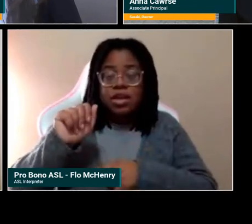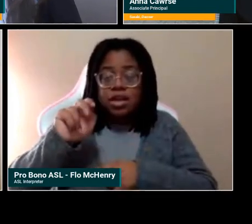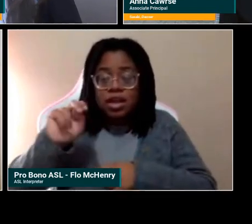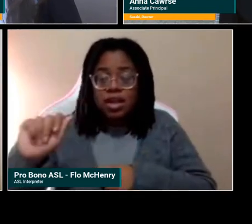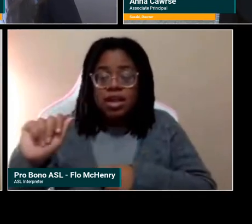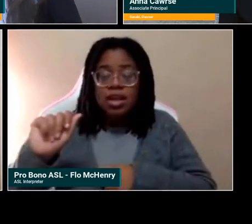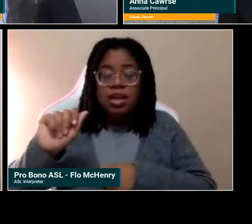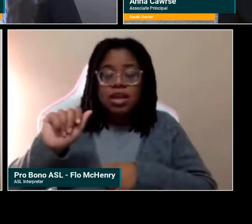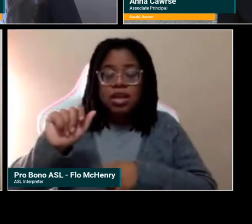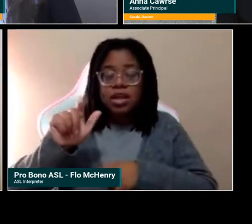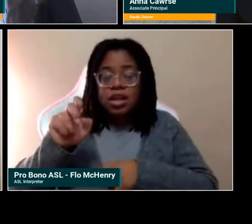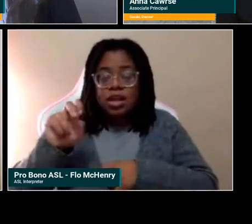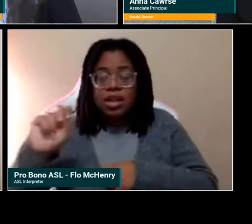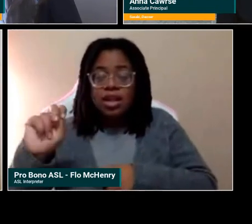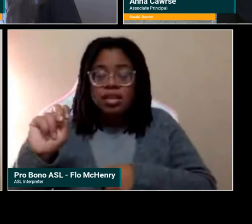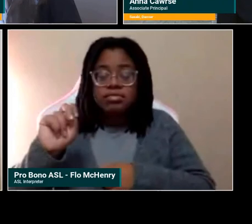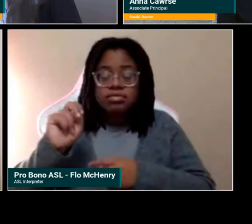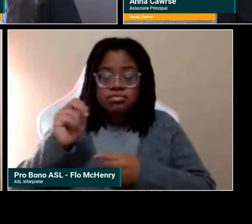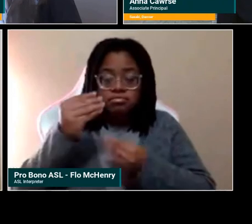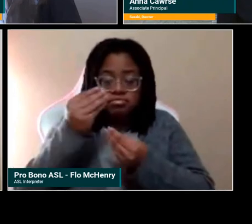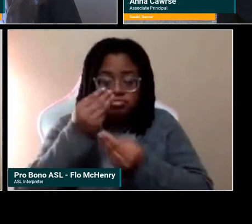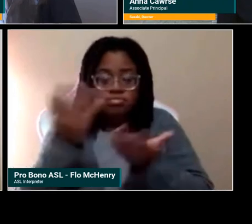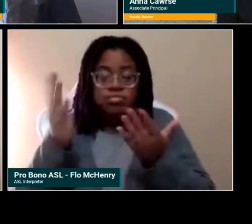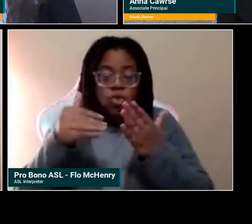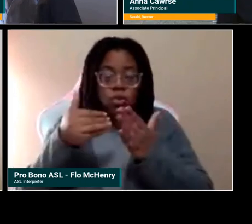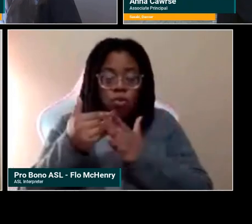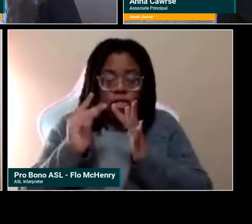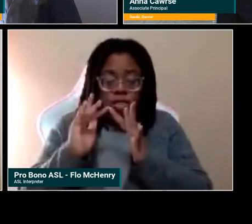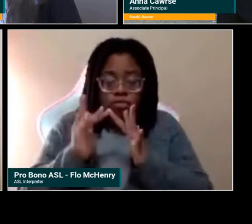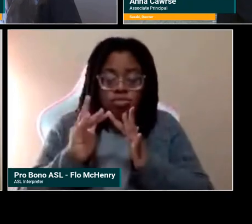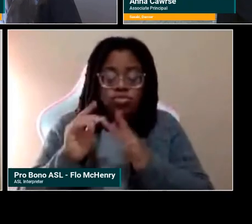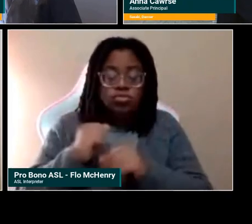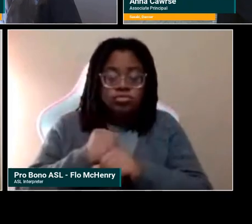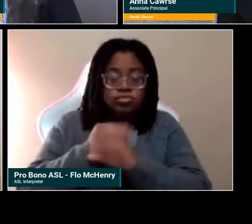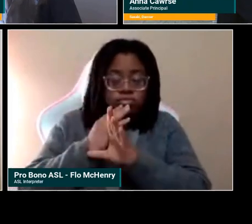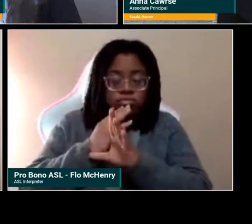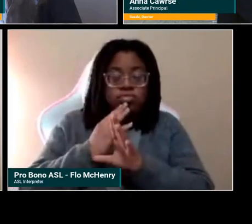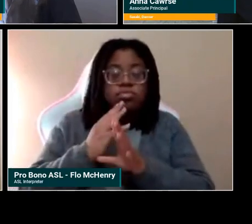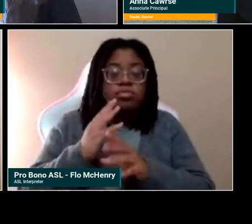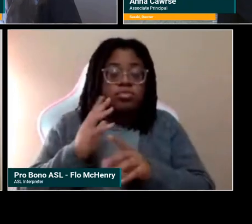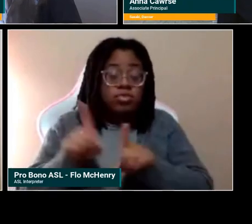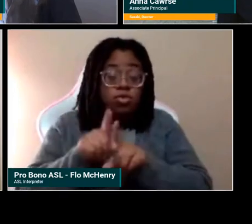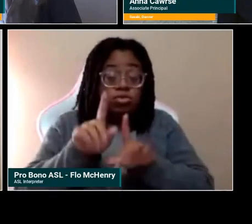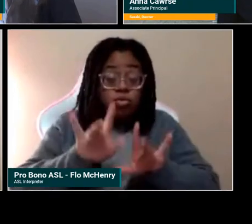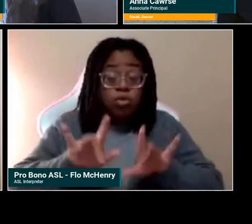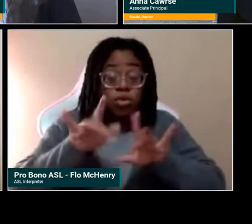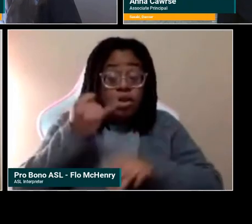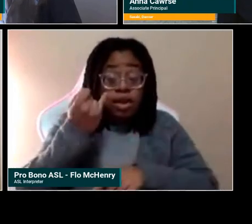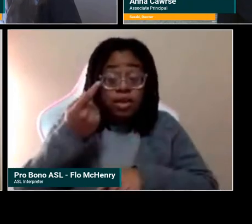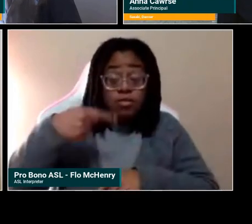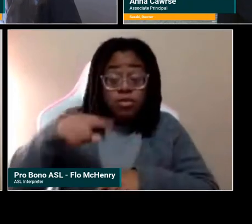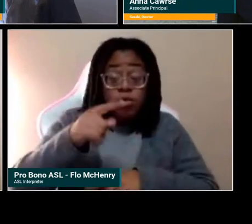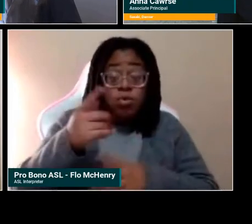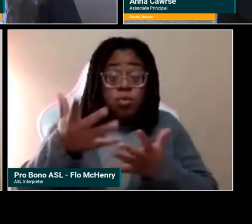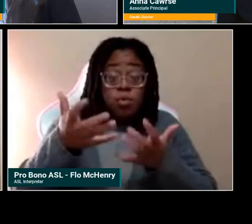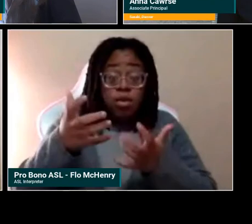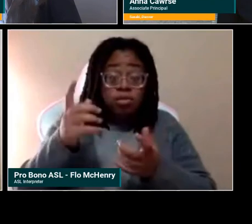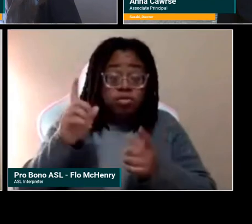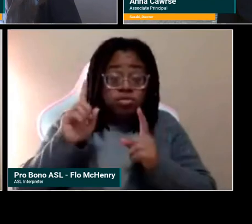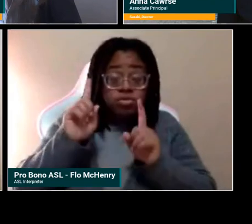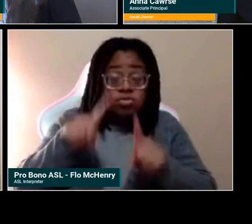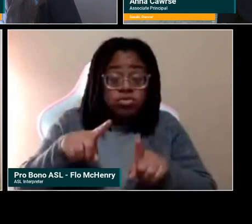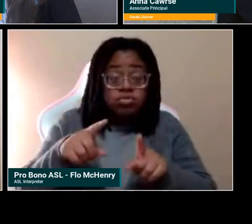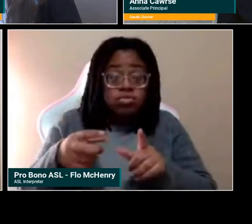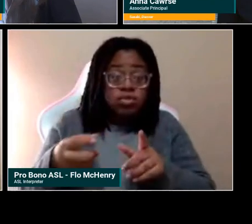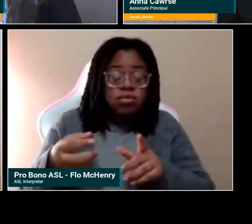quick note that this session, along with all the other virtual content, is being recorded in case you want to come back to review the